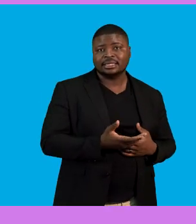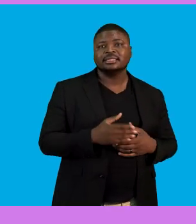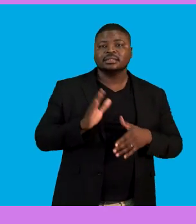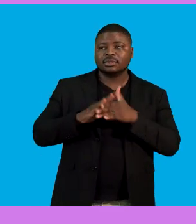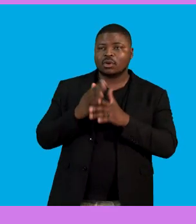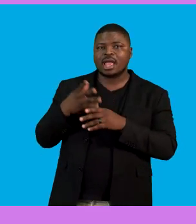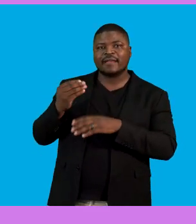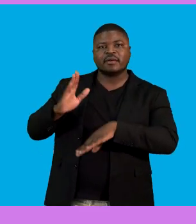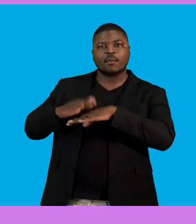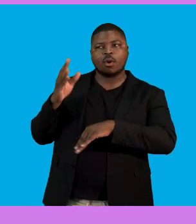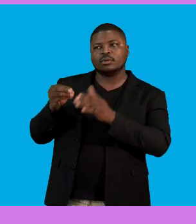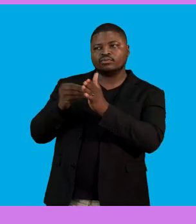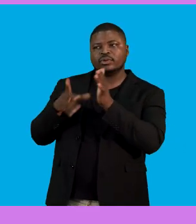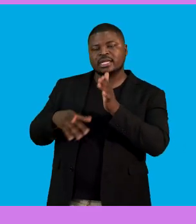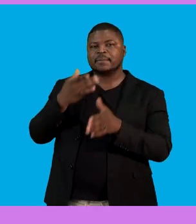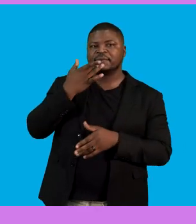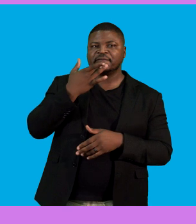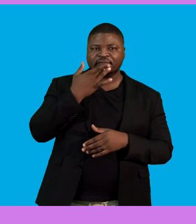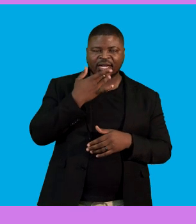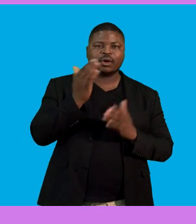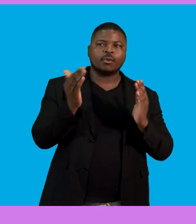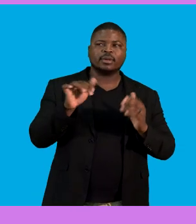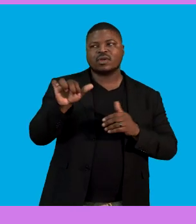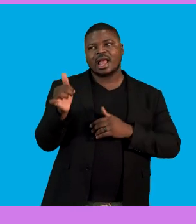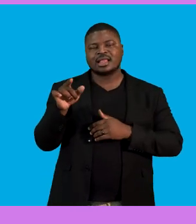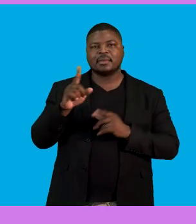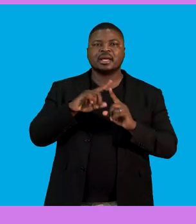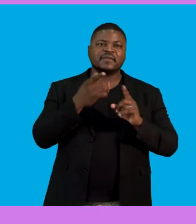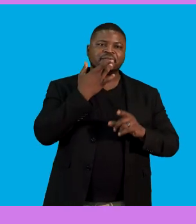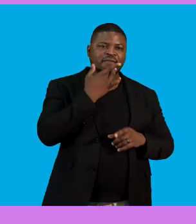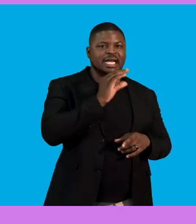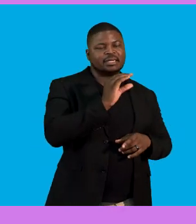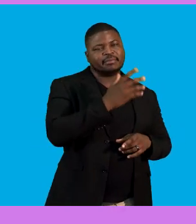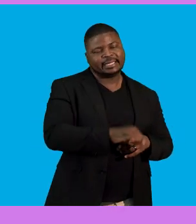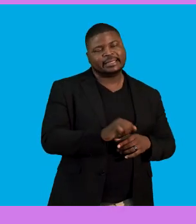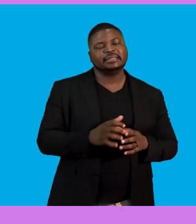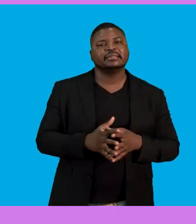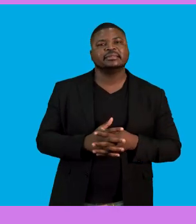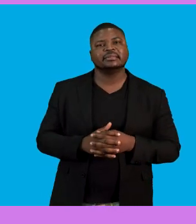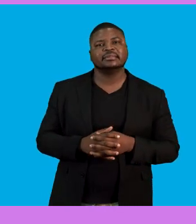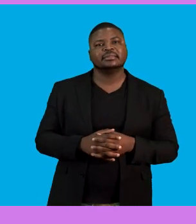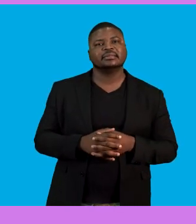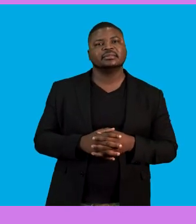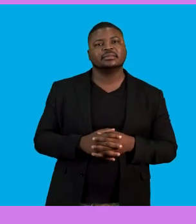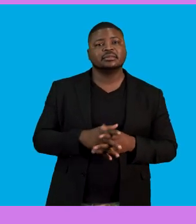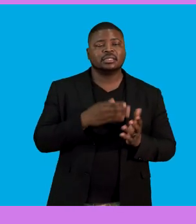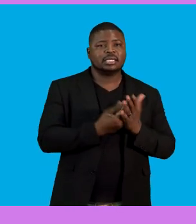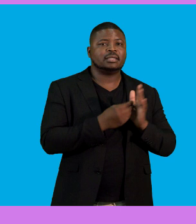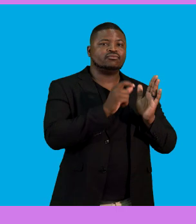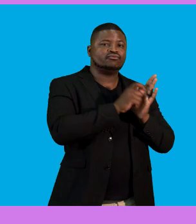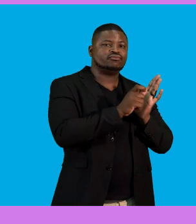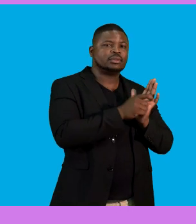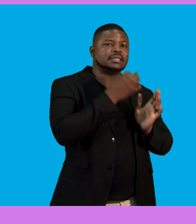because it had more learners preferring it than all the other subjects. So when we write it, we'll say more